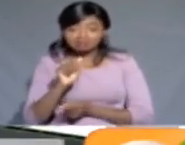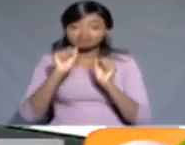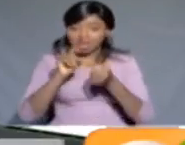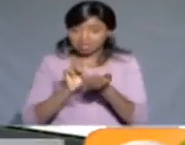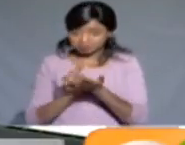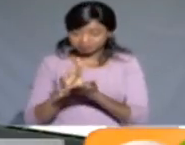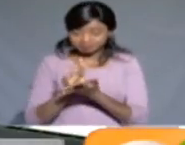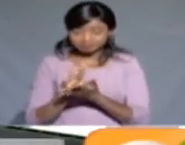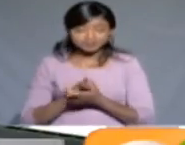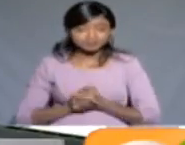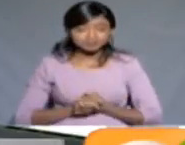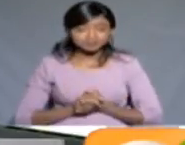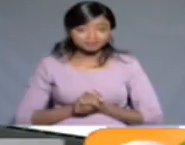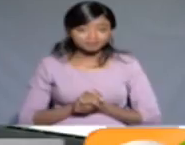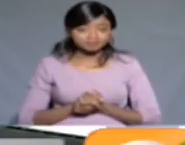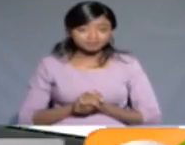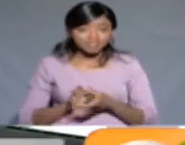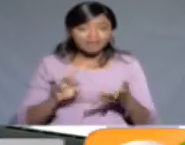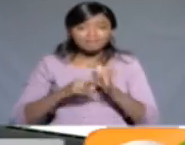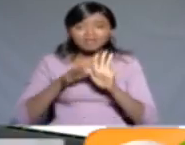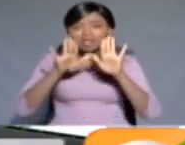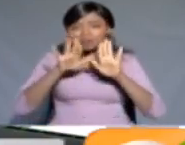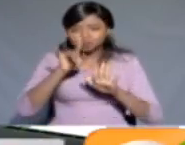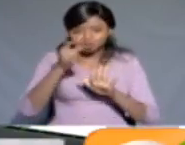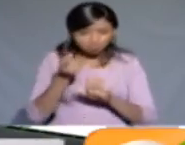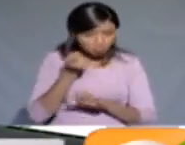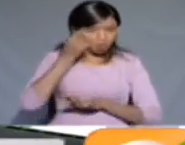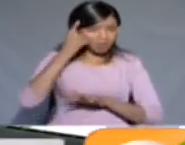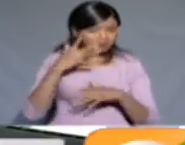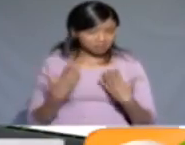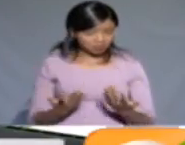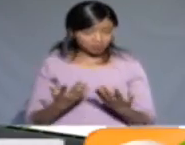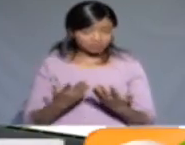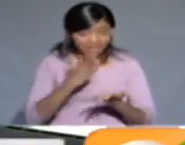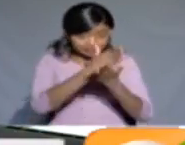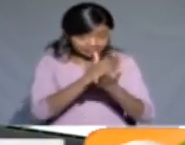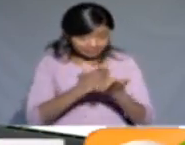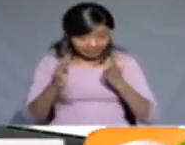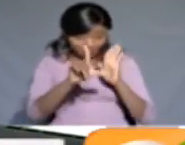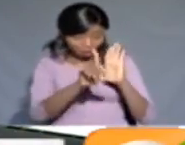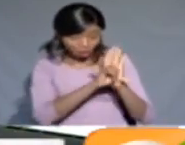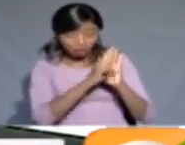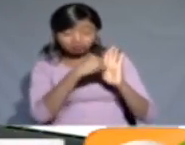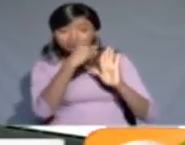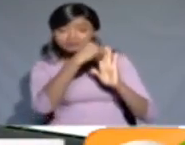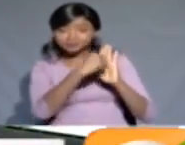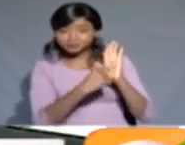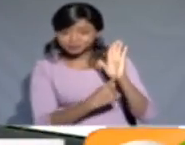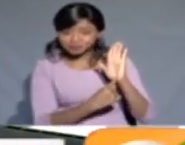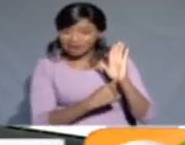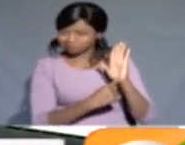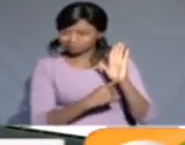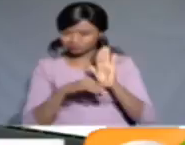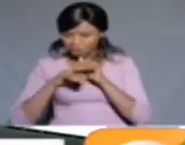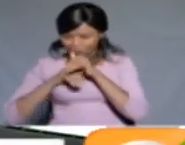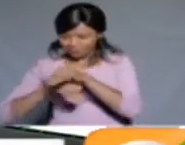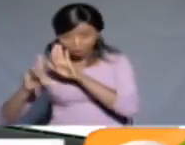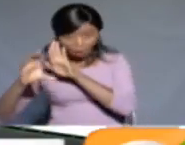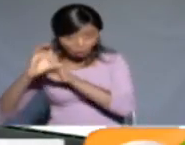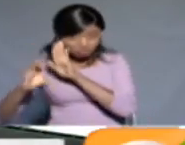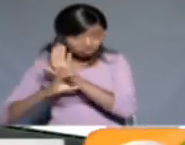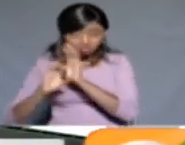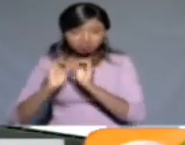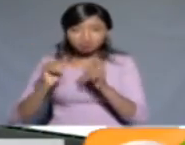Now, at this point, it's also important for you to note that some sections of these laws were declared unconstitutional by the High Court